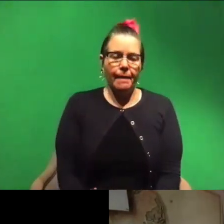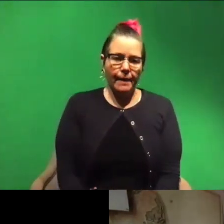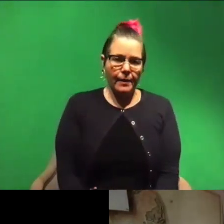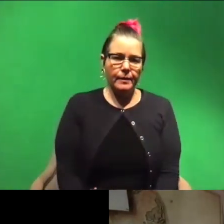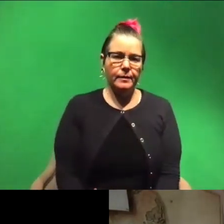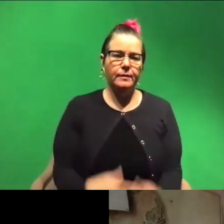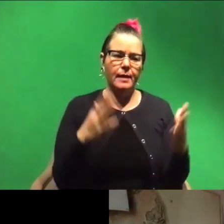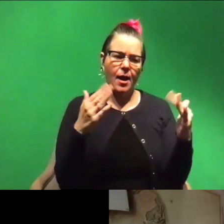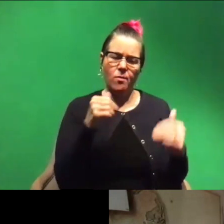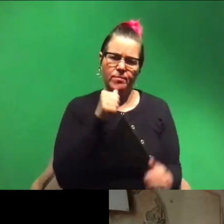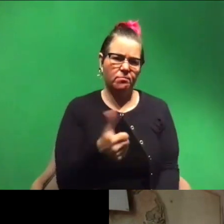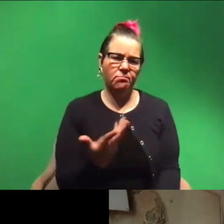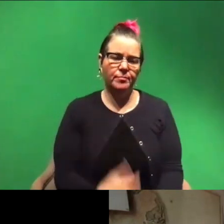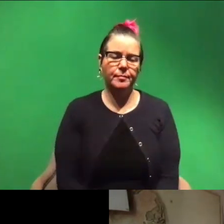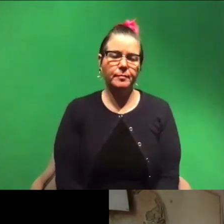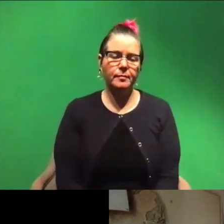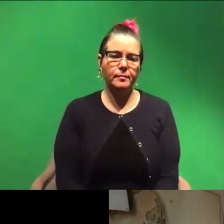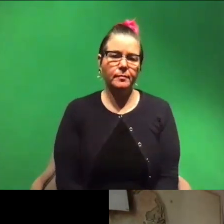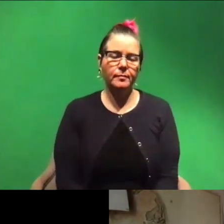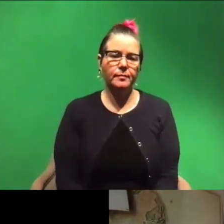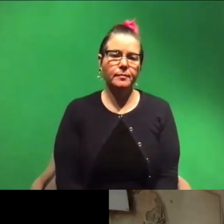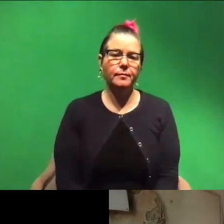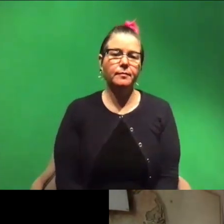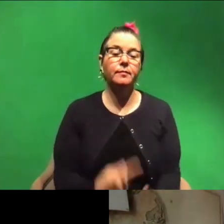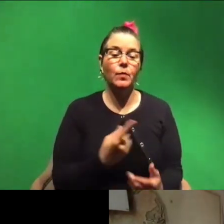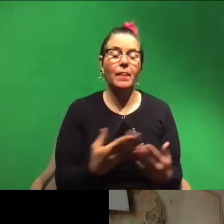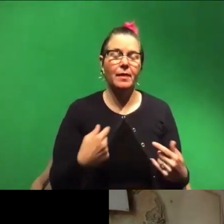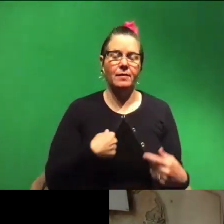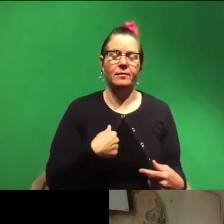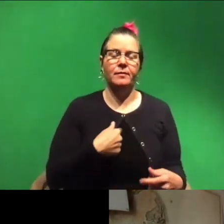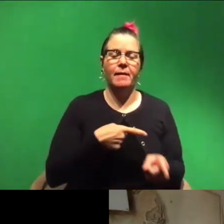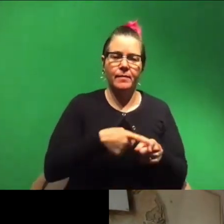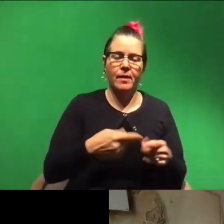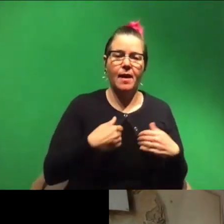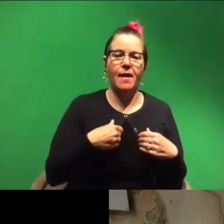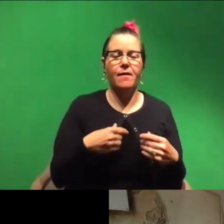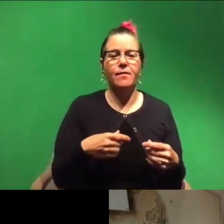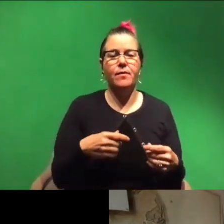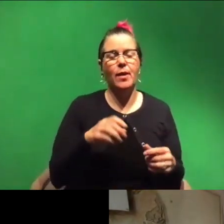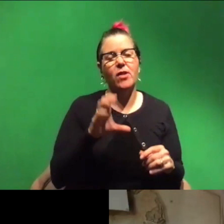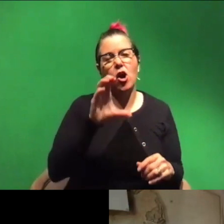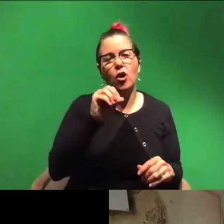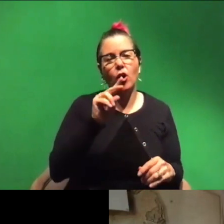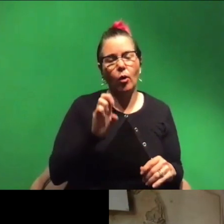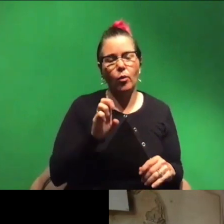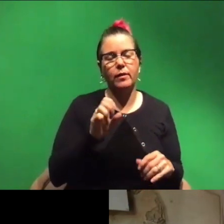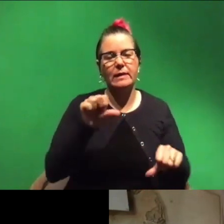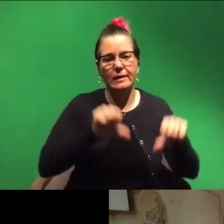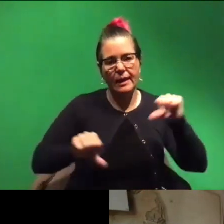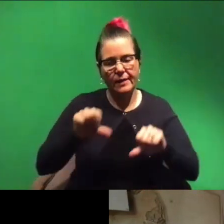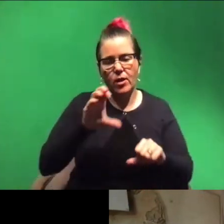that we don't. One thing that geologists have, we kind of have the geologist code, and when we're taking samples,